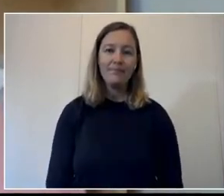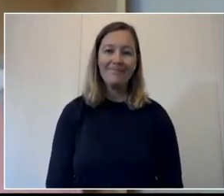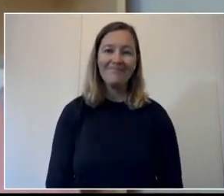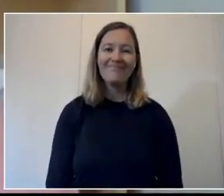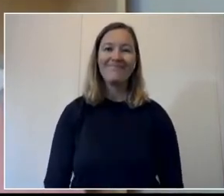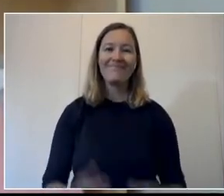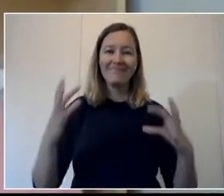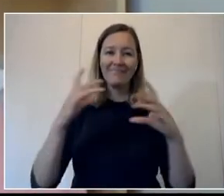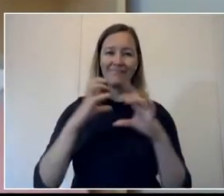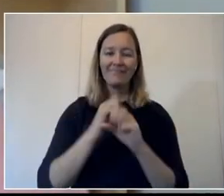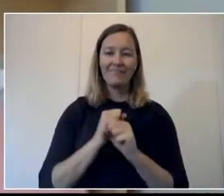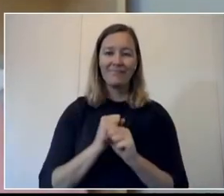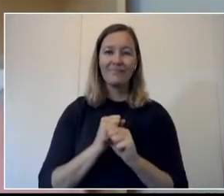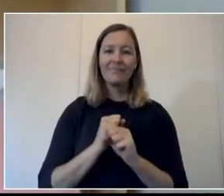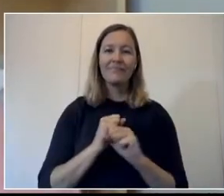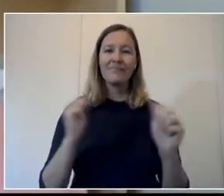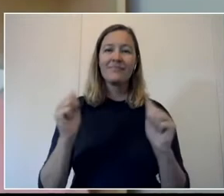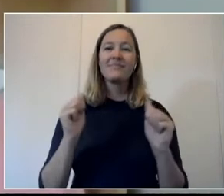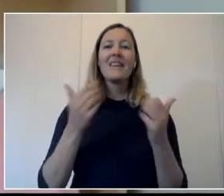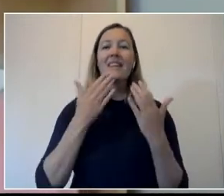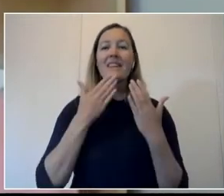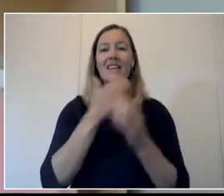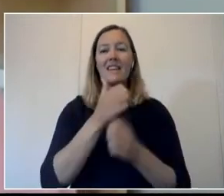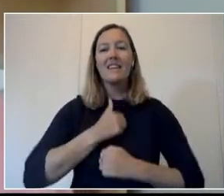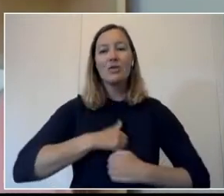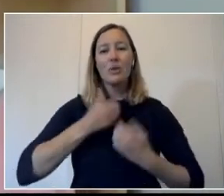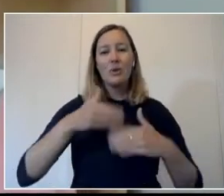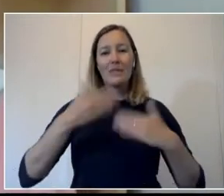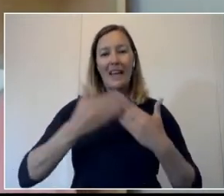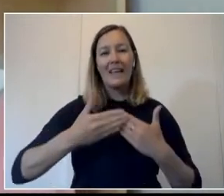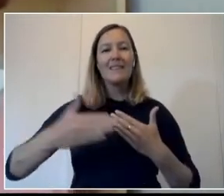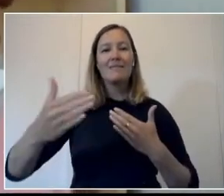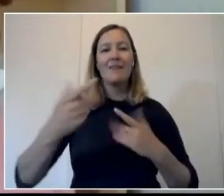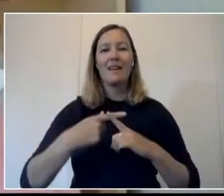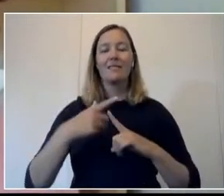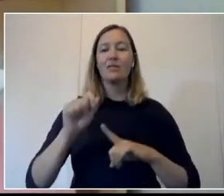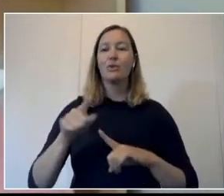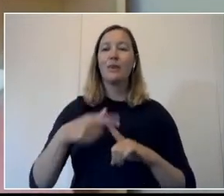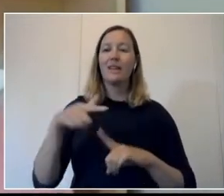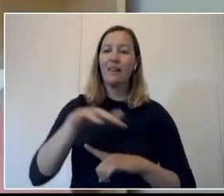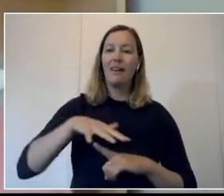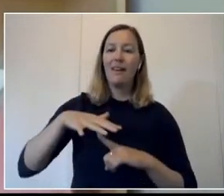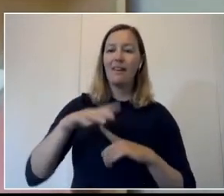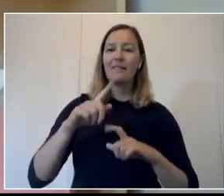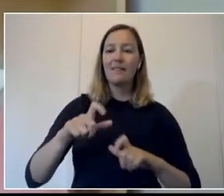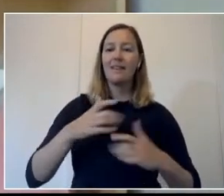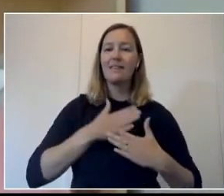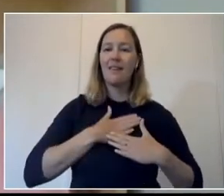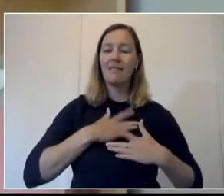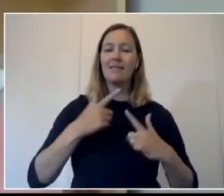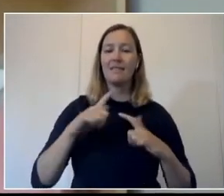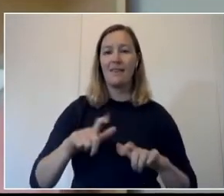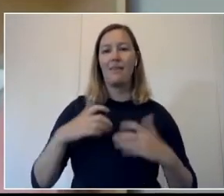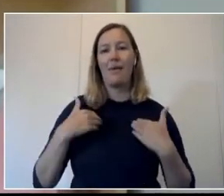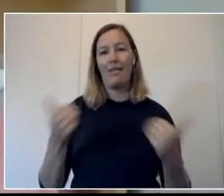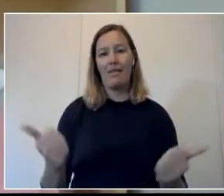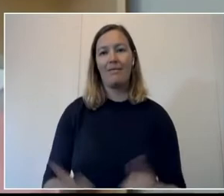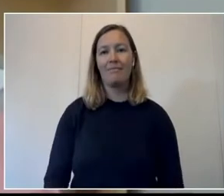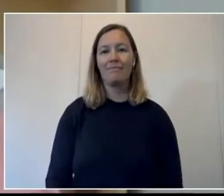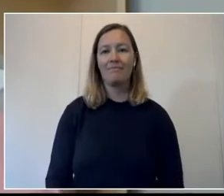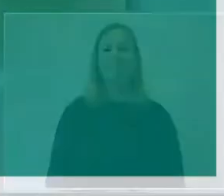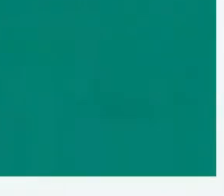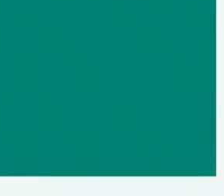all from us. Again, hope you enjoy the rest of your day and hope you and your ainga keep safe and well. Soifua, mai e manuia.